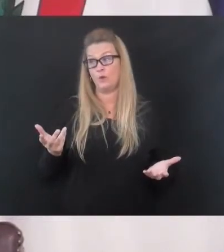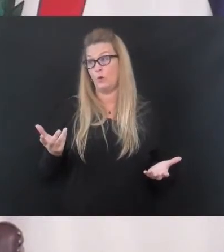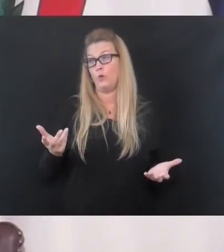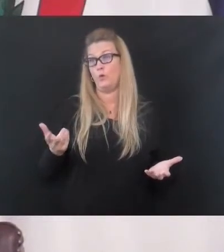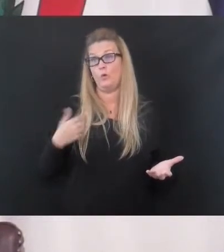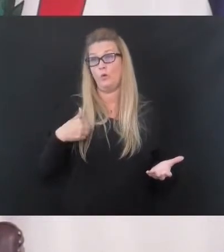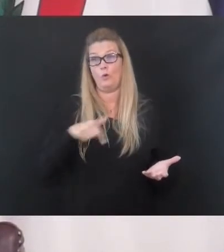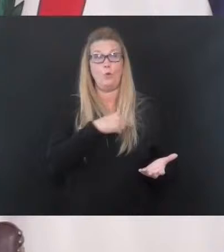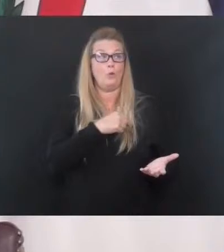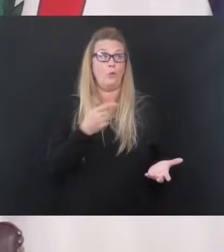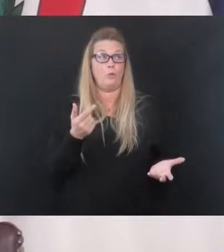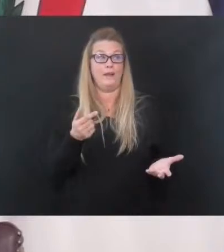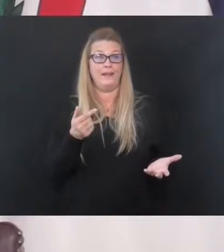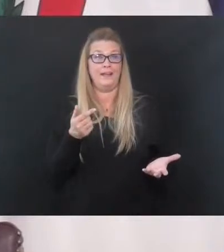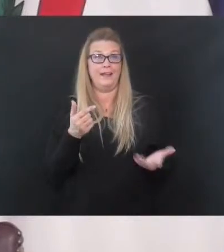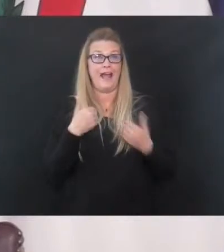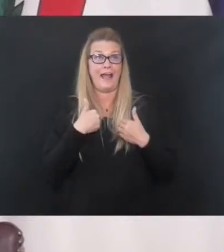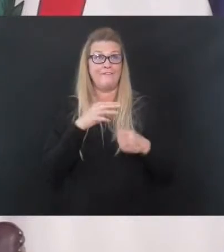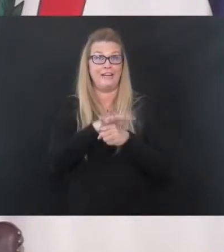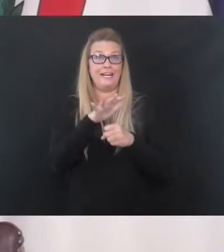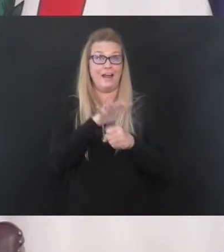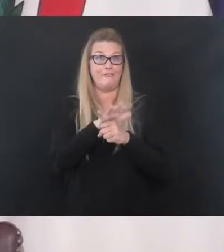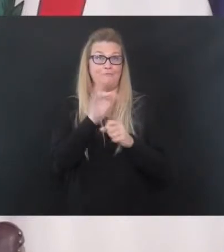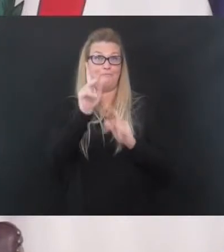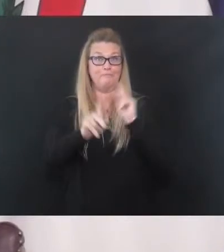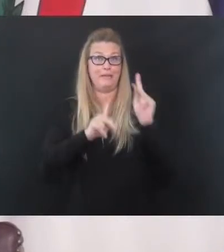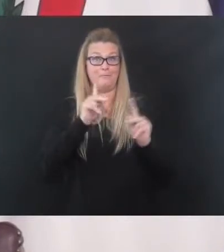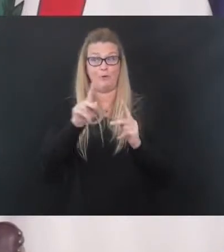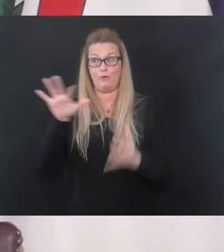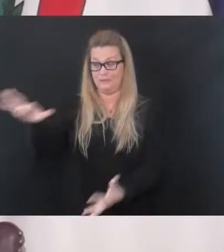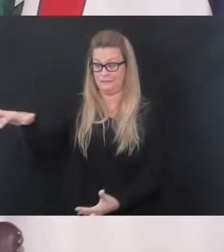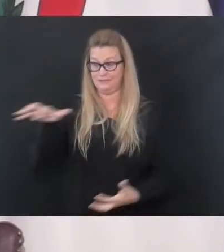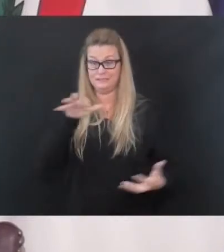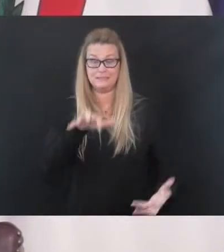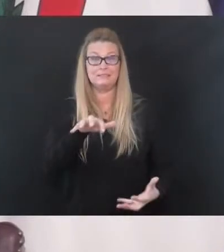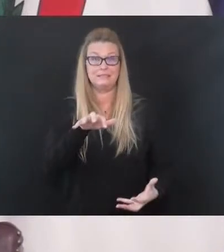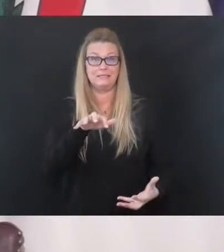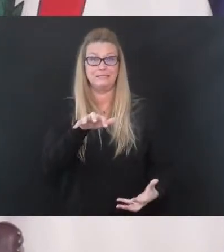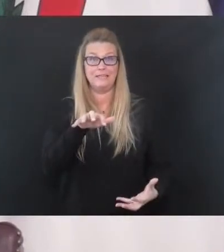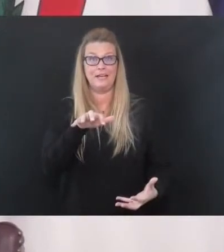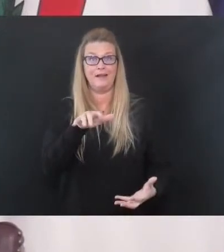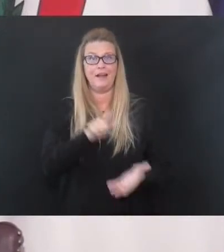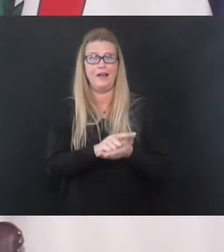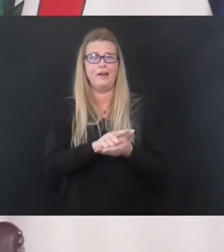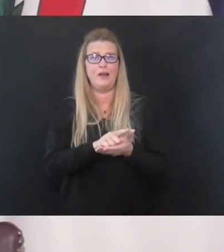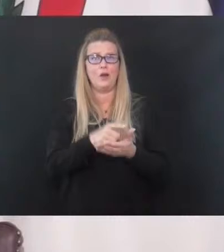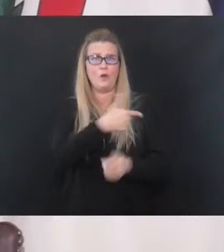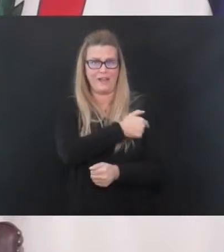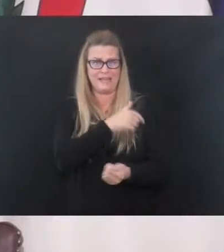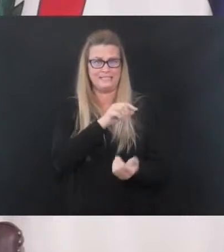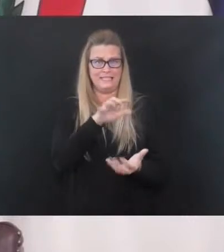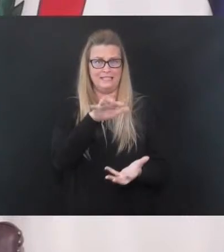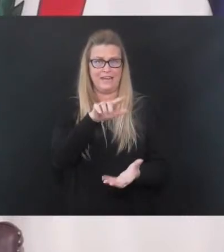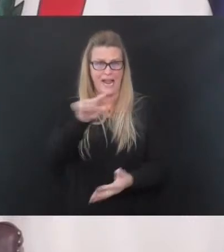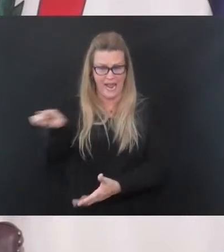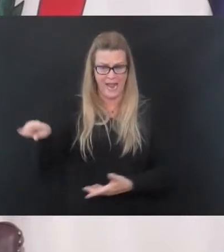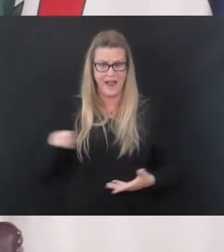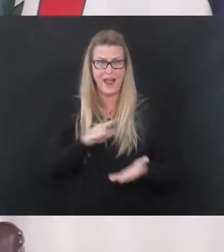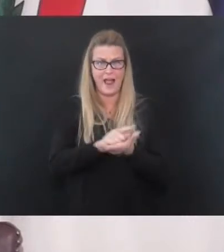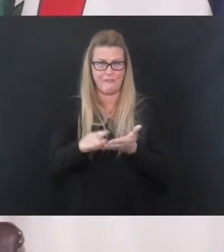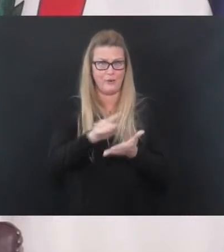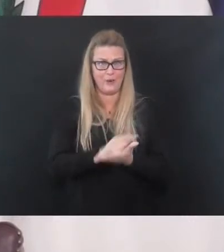day, with the number of vaccine supply that we have right now, we really need